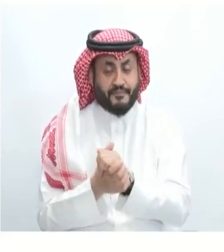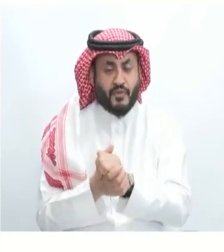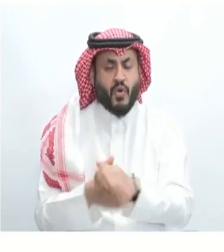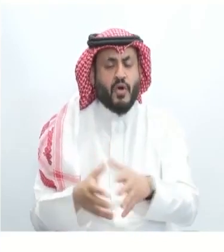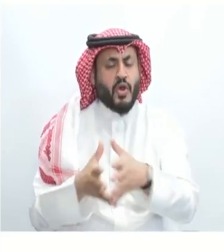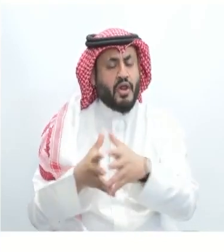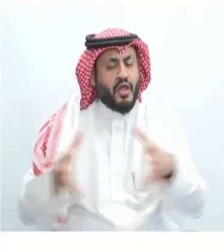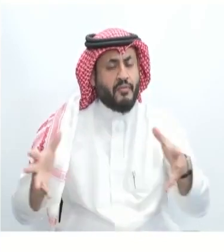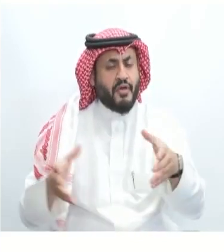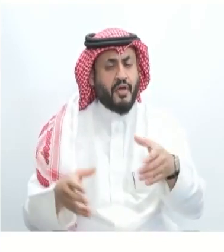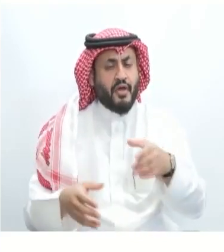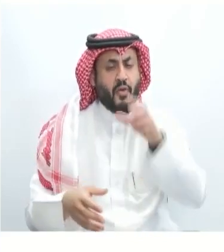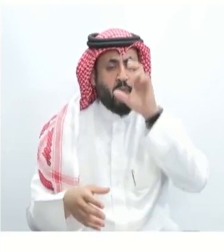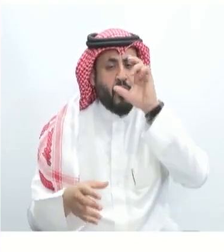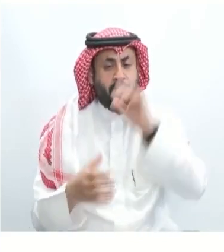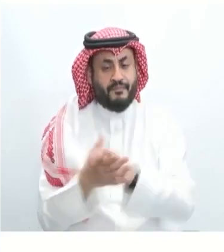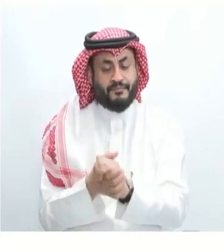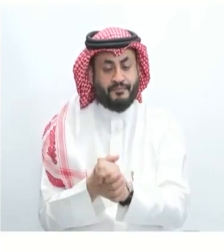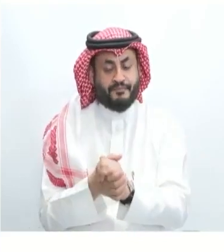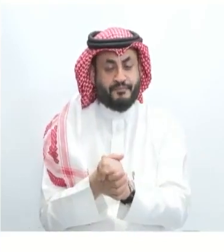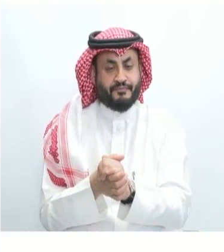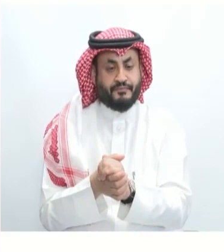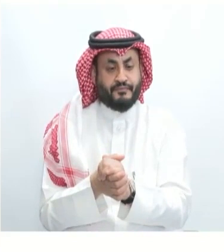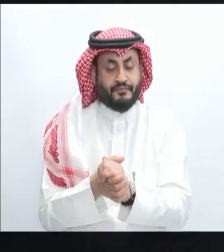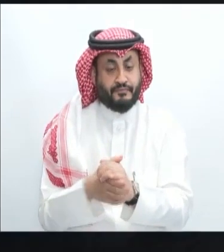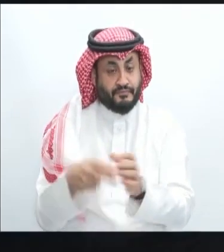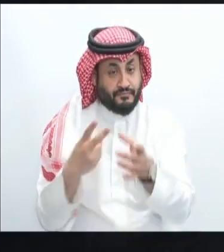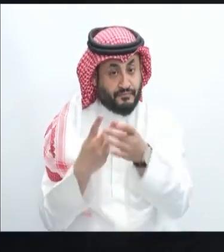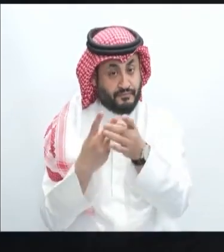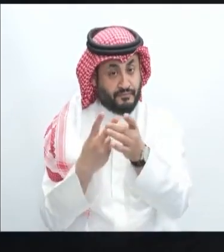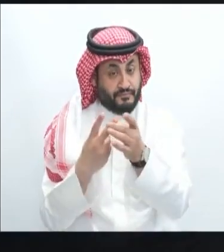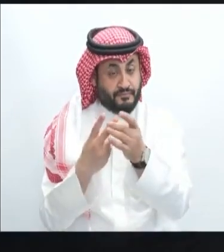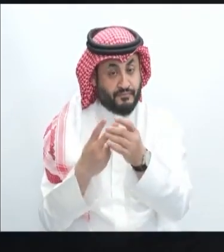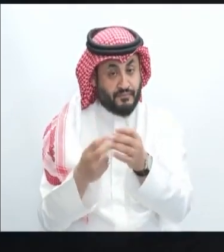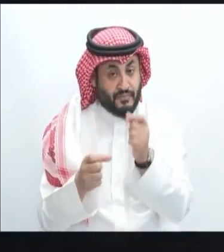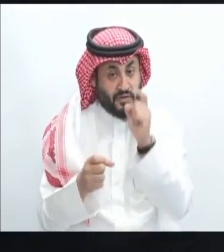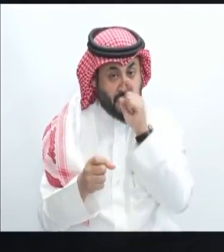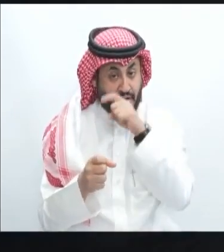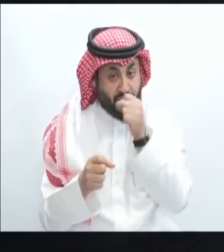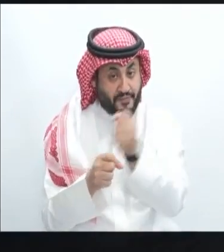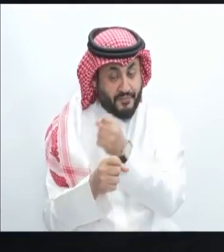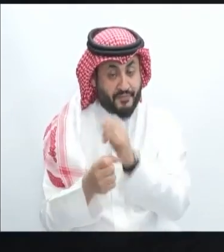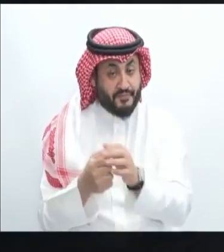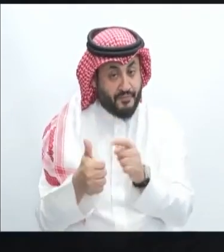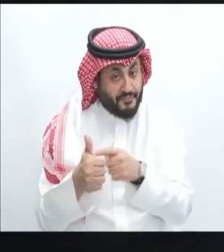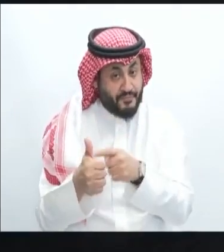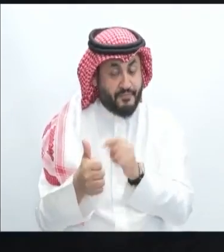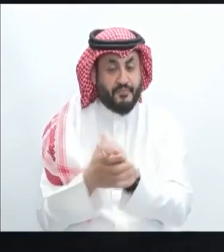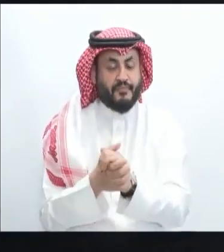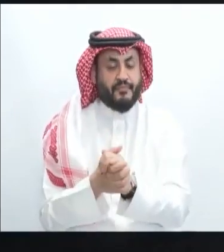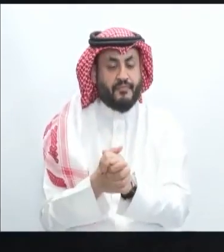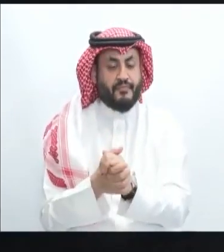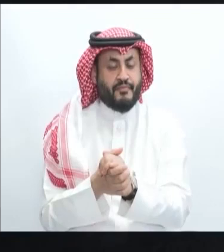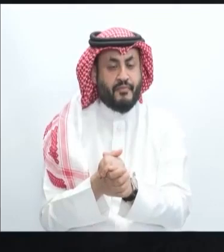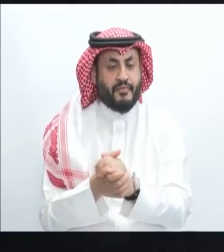lot of water. So the second thing that we should do, the second good thing that we should do